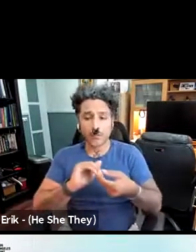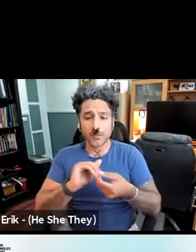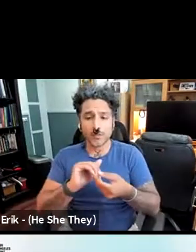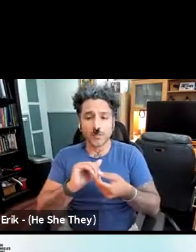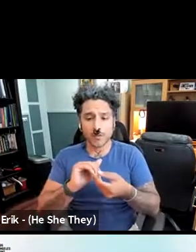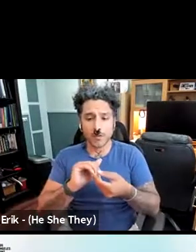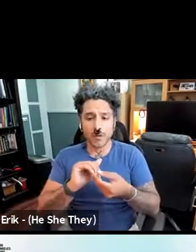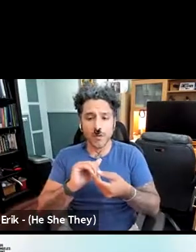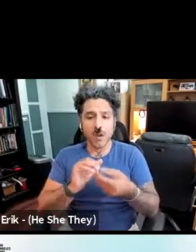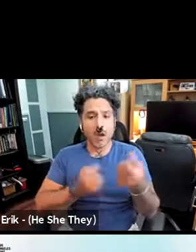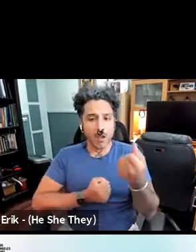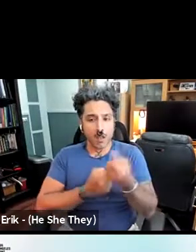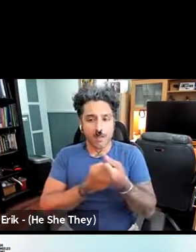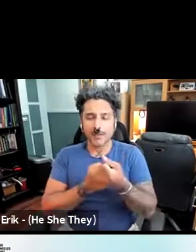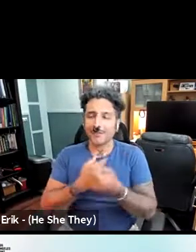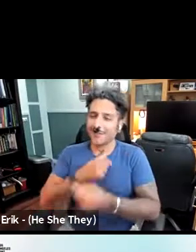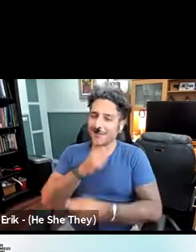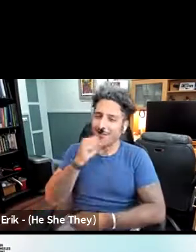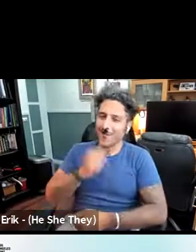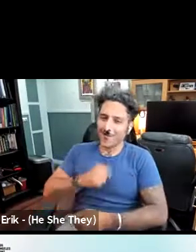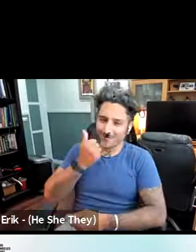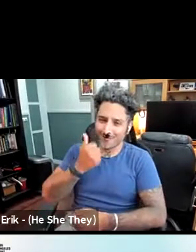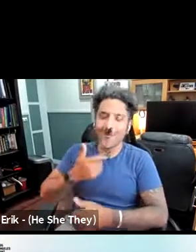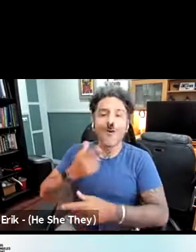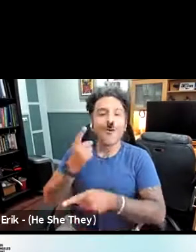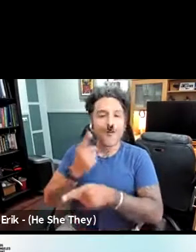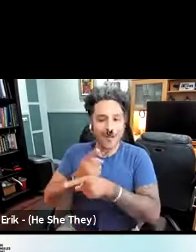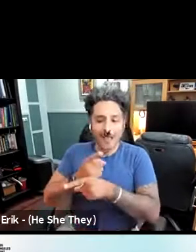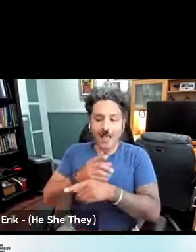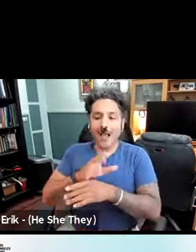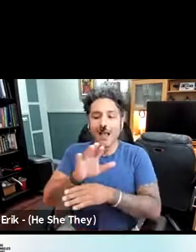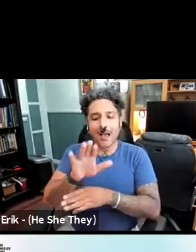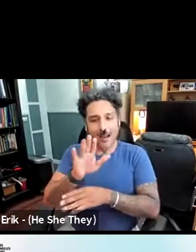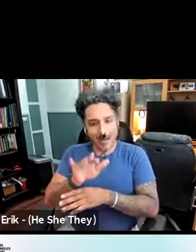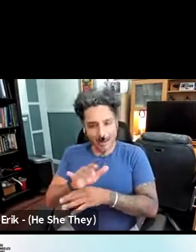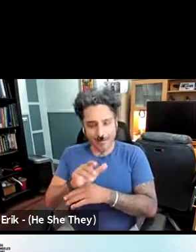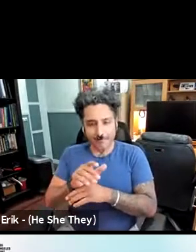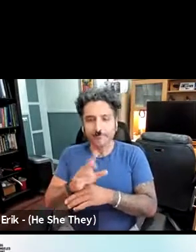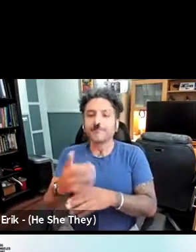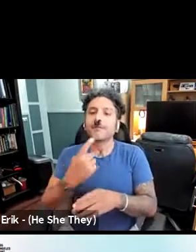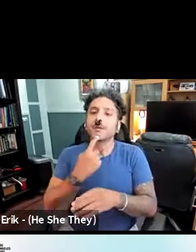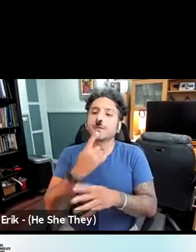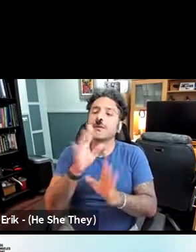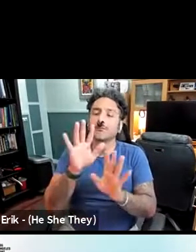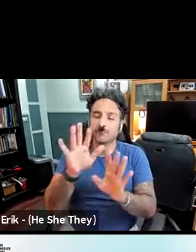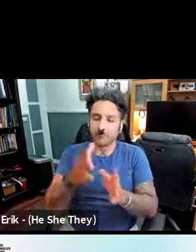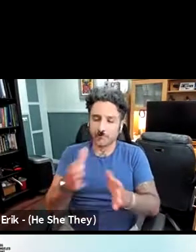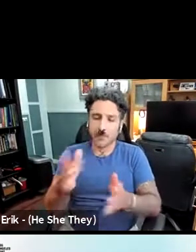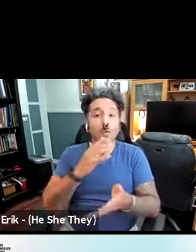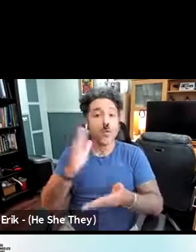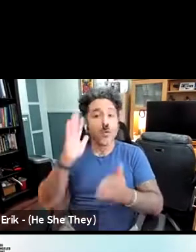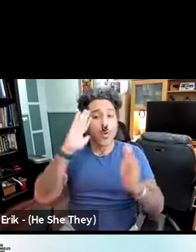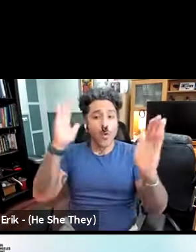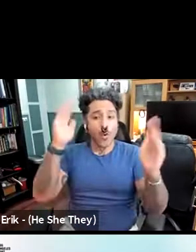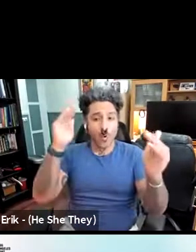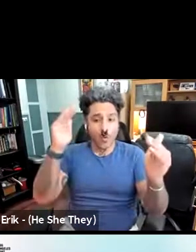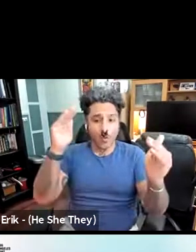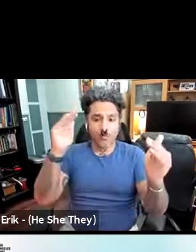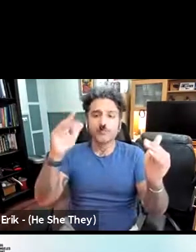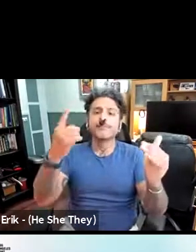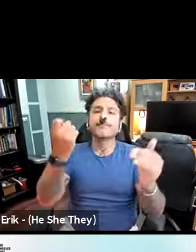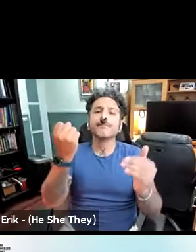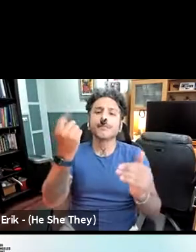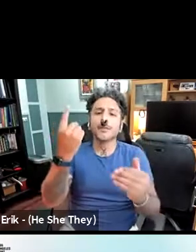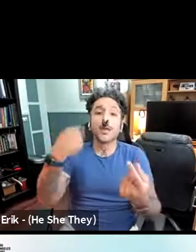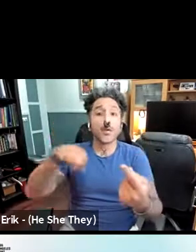I'm a little older, right, in the Earth manifestation, but I'll say this with element of hope, the way that we have used it is understanding that we are